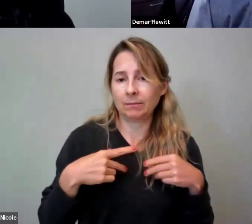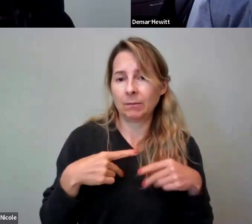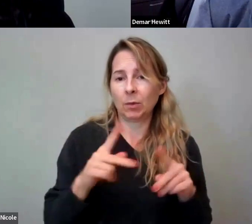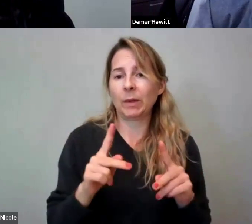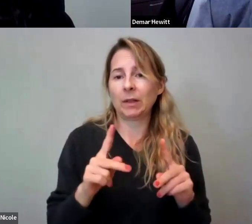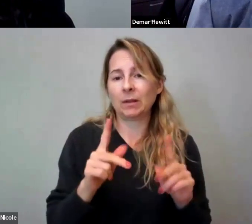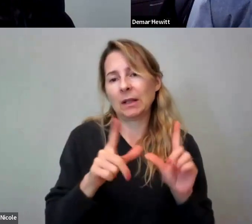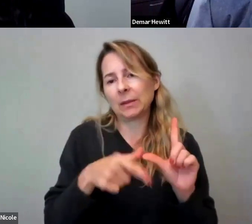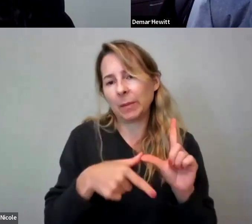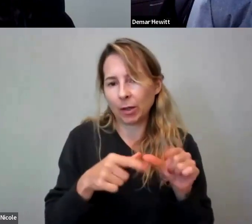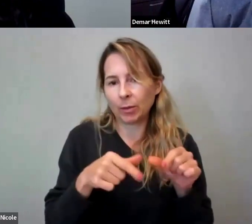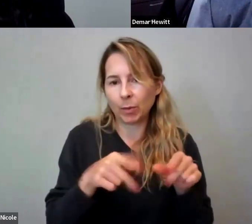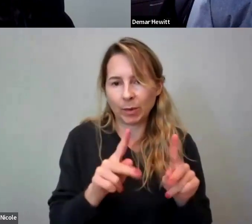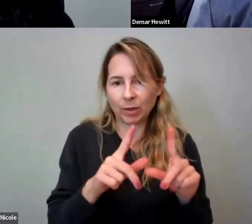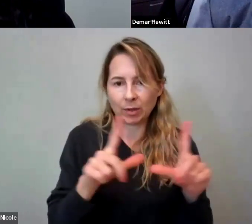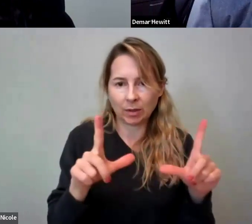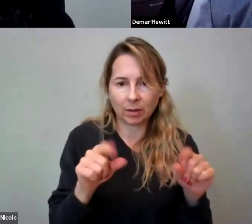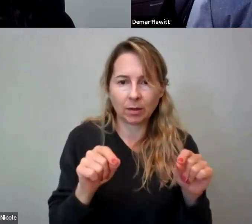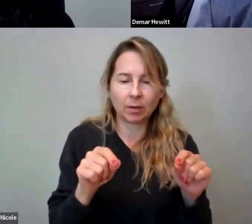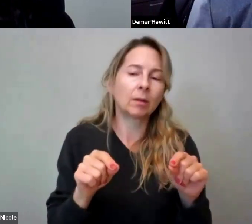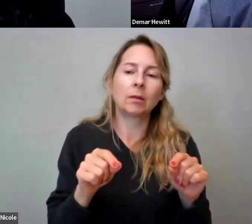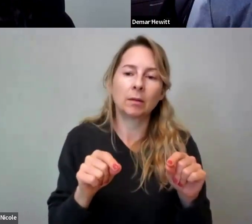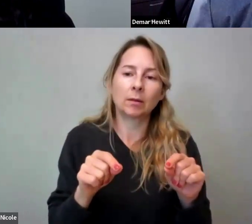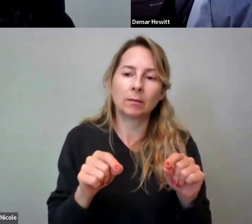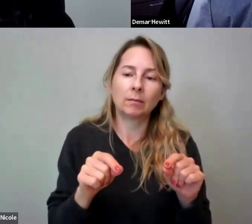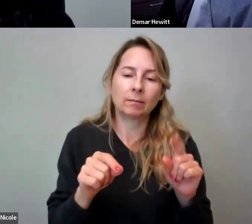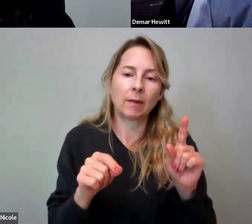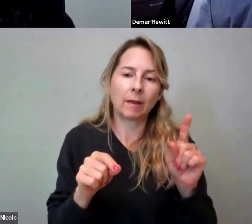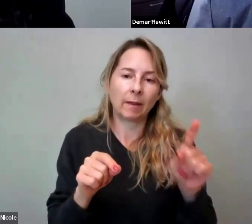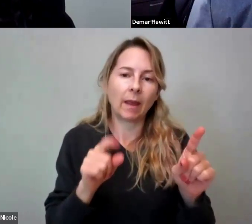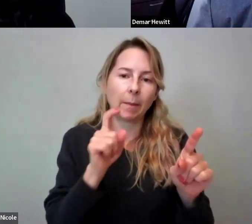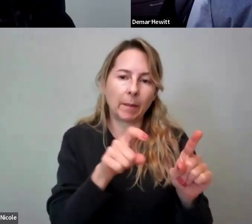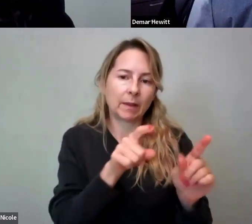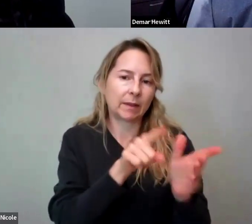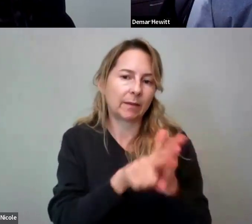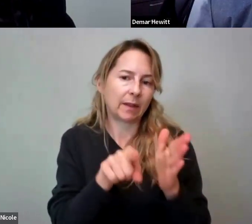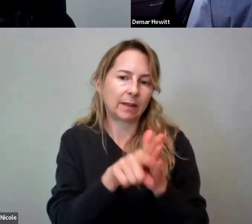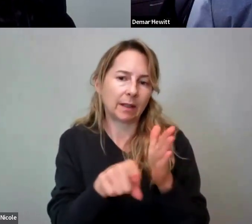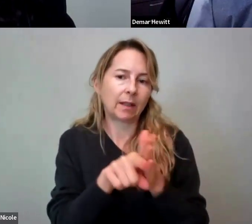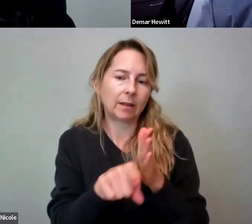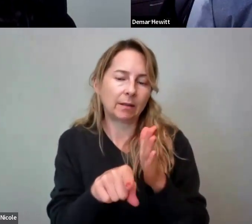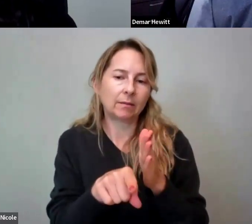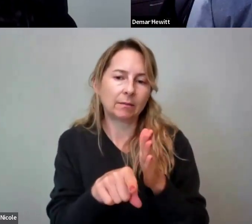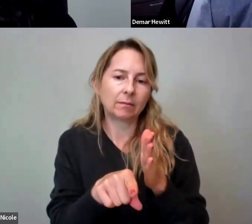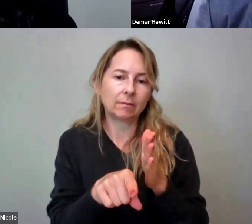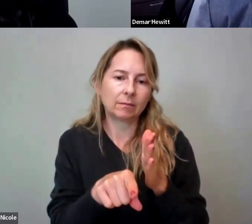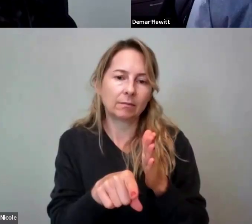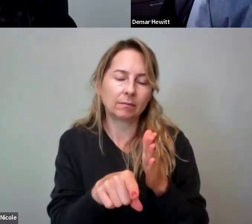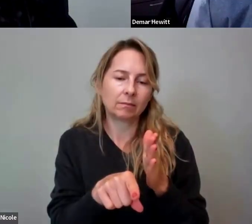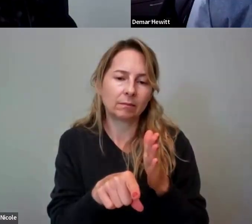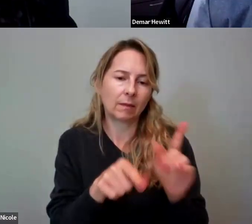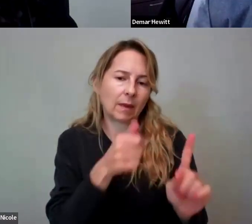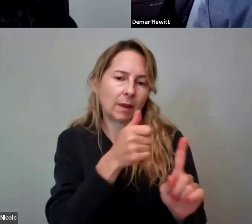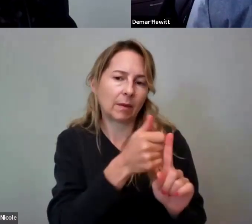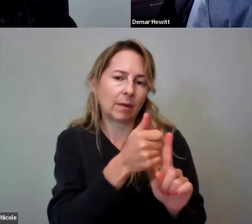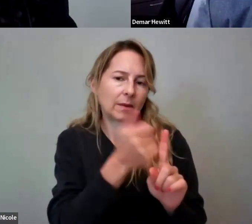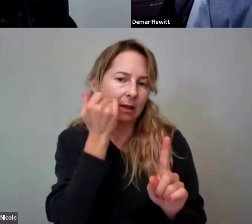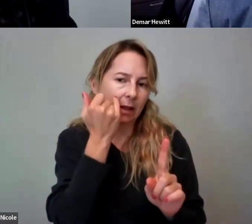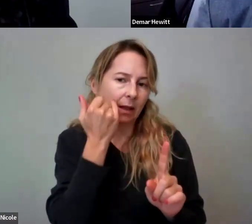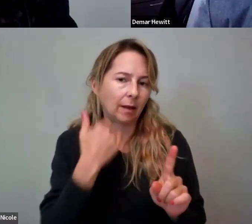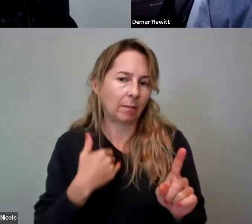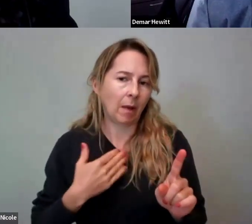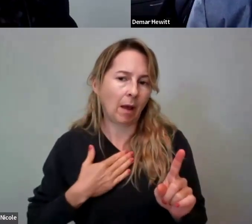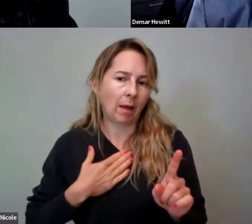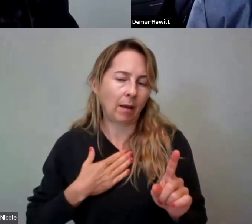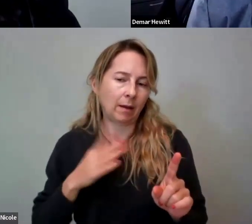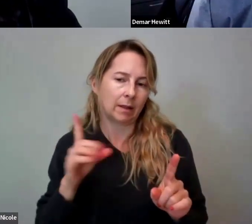card, then they have the duty to investigate to see whether or not my disability continues, whether